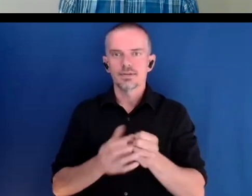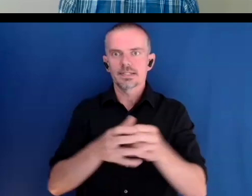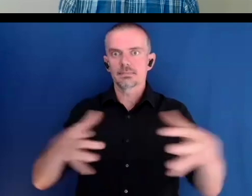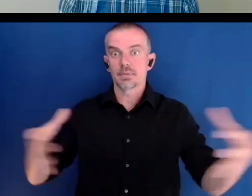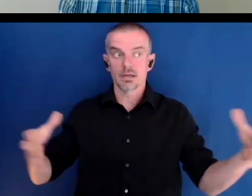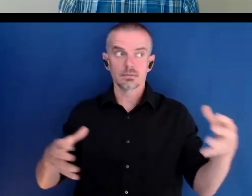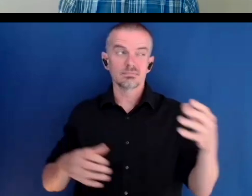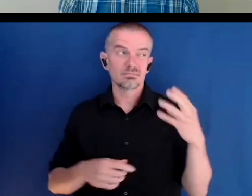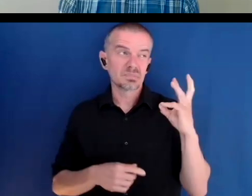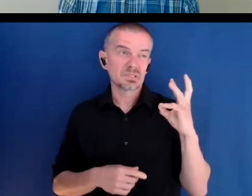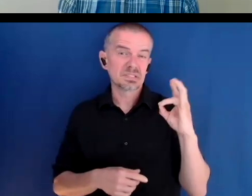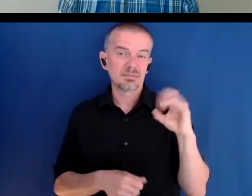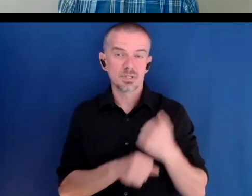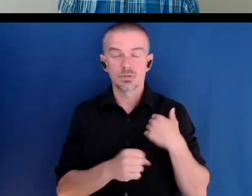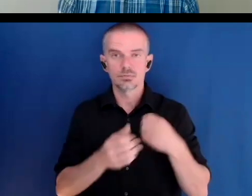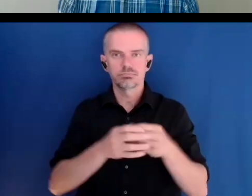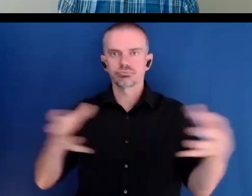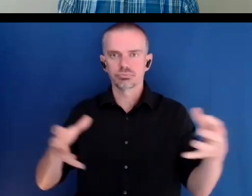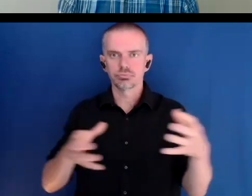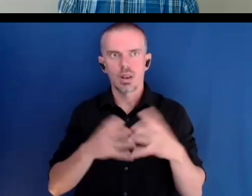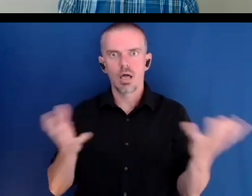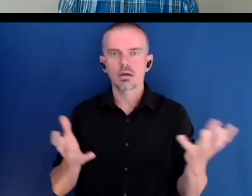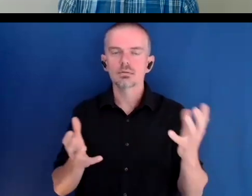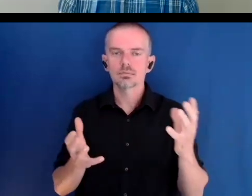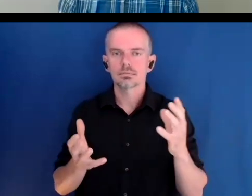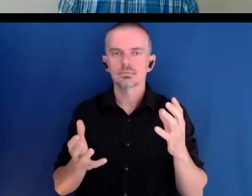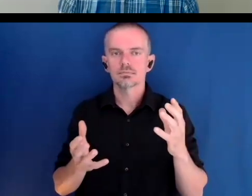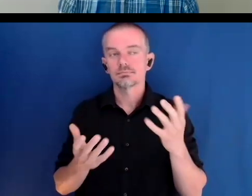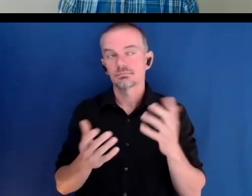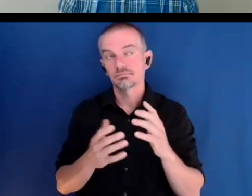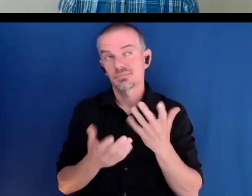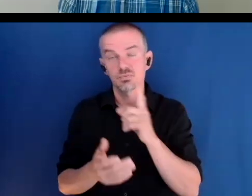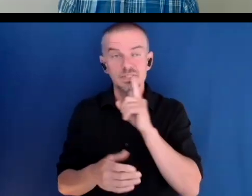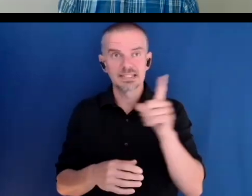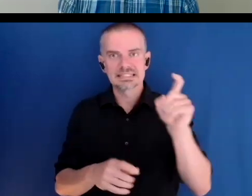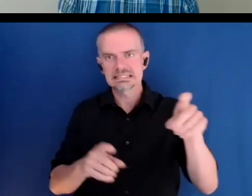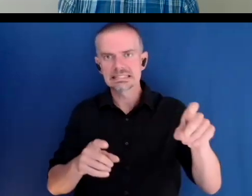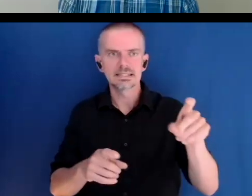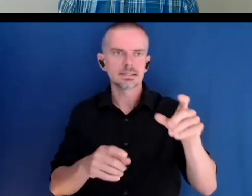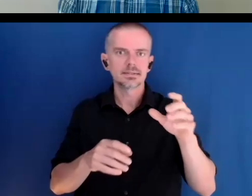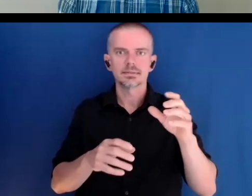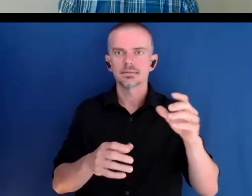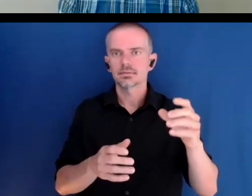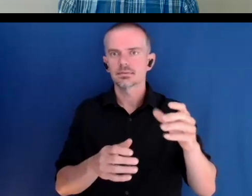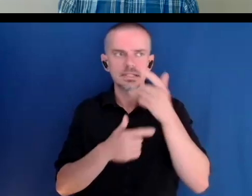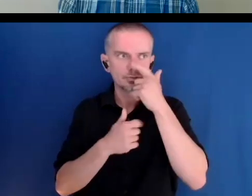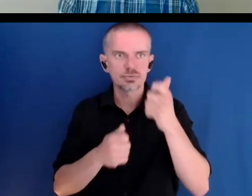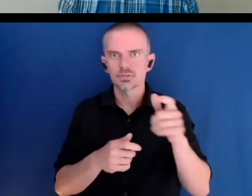7 years, and in many ways in response to needs and interests of our partners, and in particular the U.S. Forest